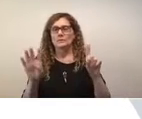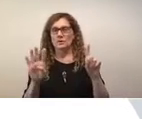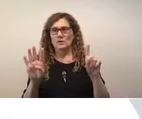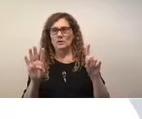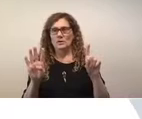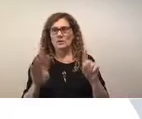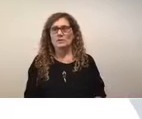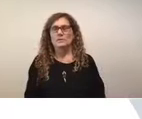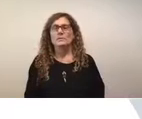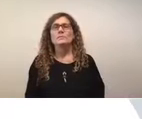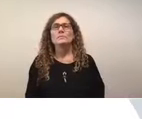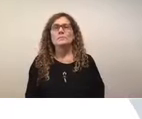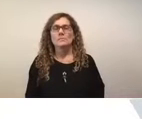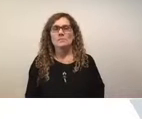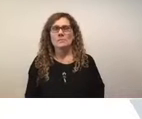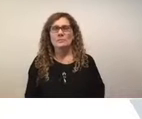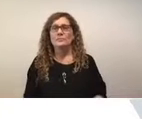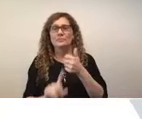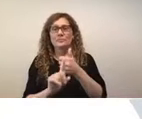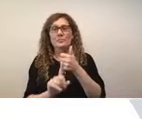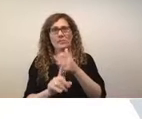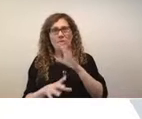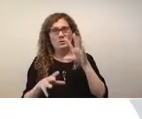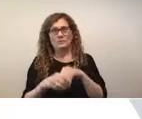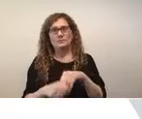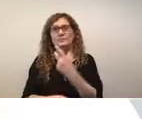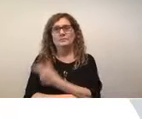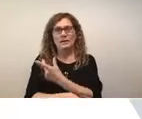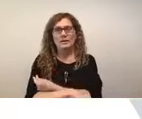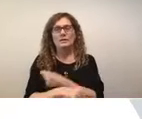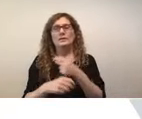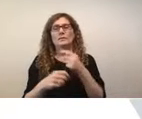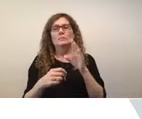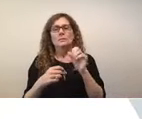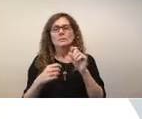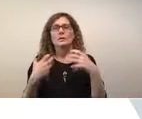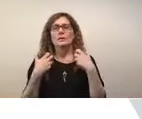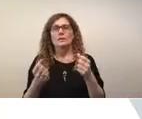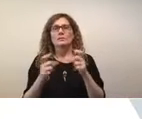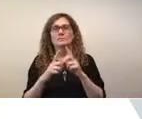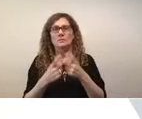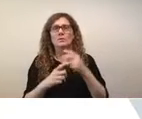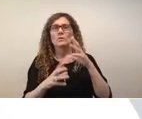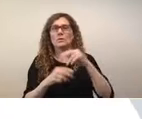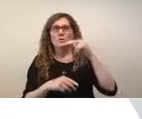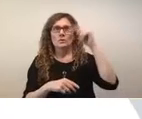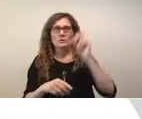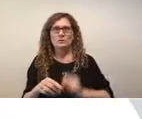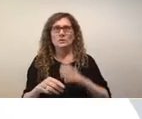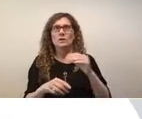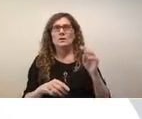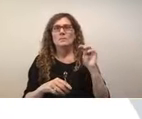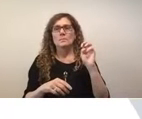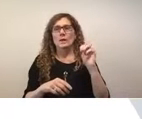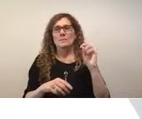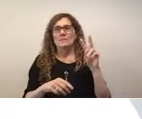also available at the health department's community locations at the Northwest, South Side, as well as Menominee Valley sites. The full schedule of